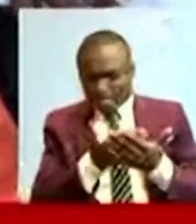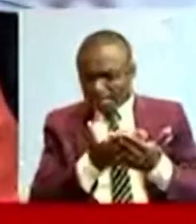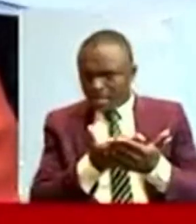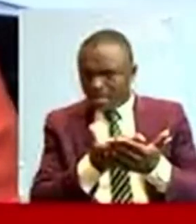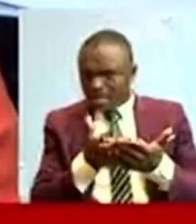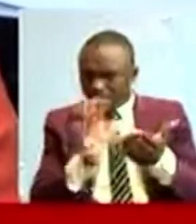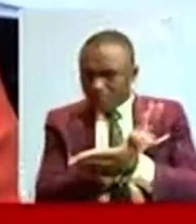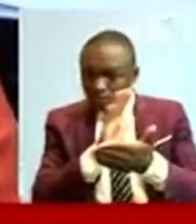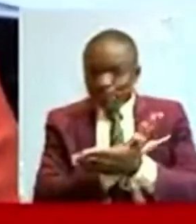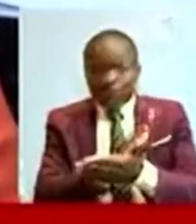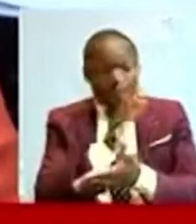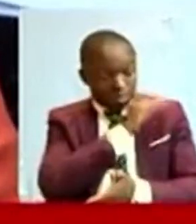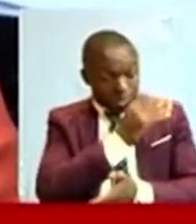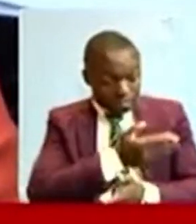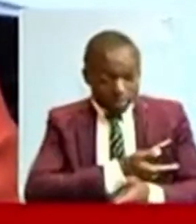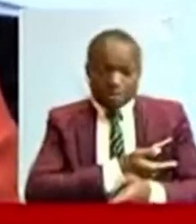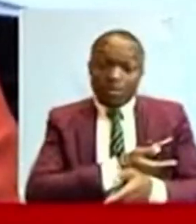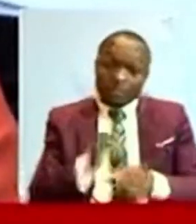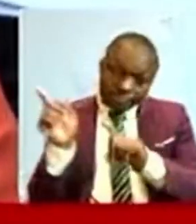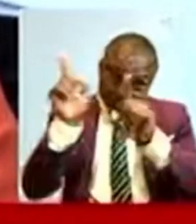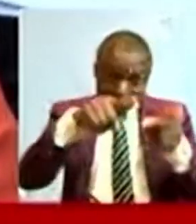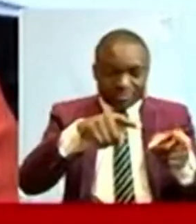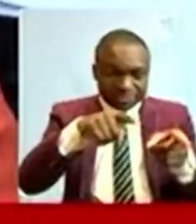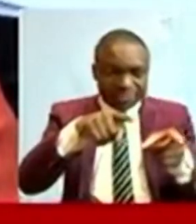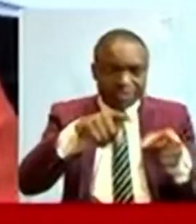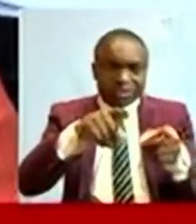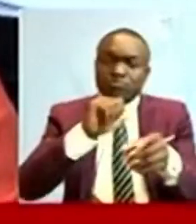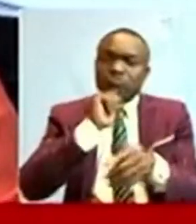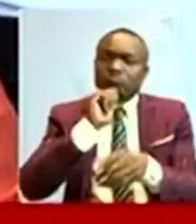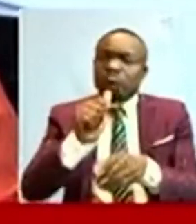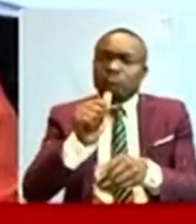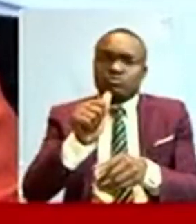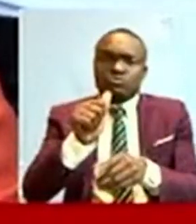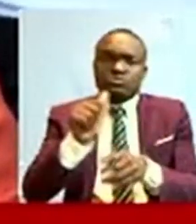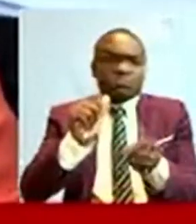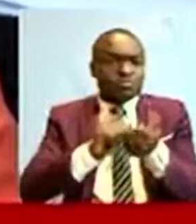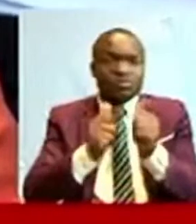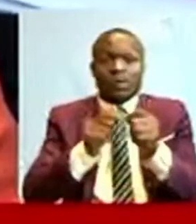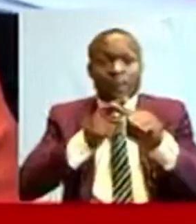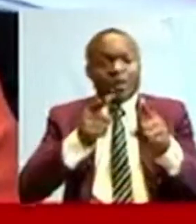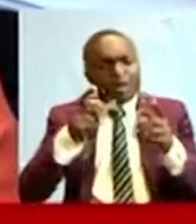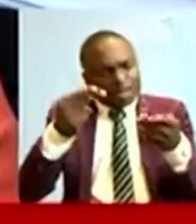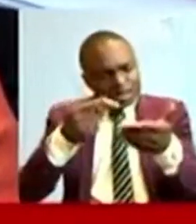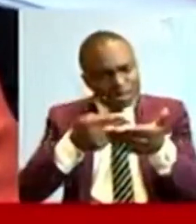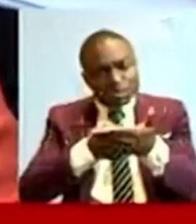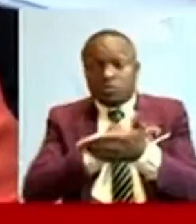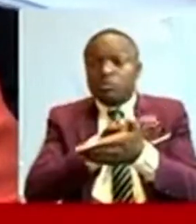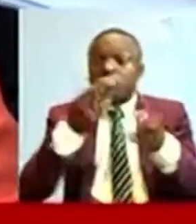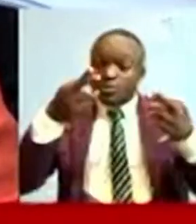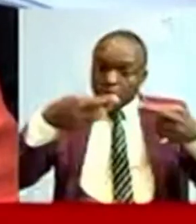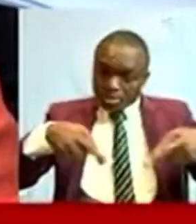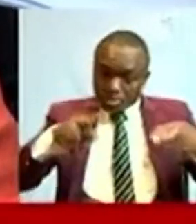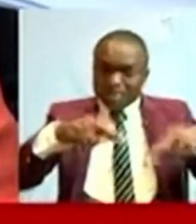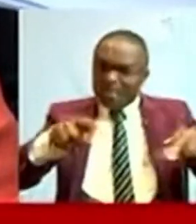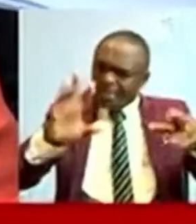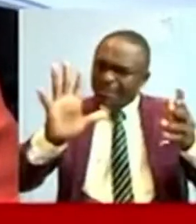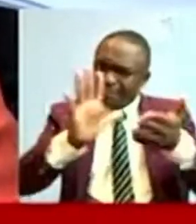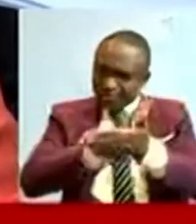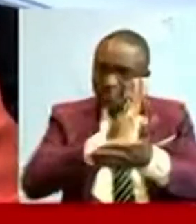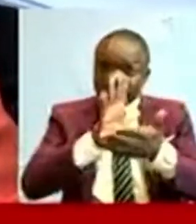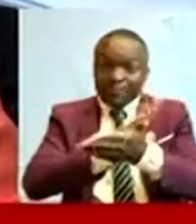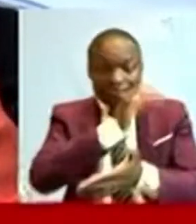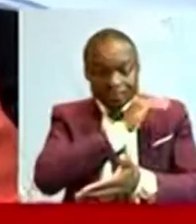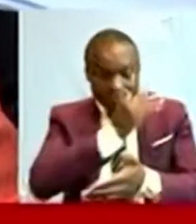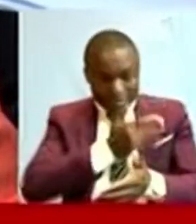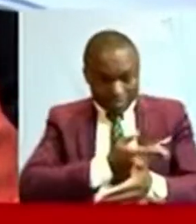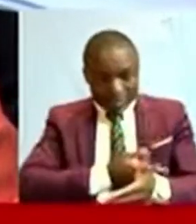It didn't matter what time they came during their pregnancy. But with new research, it has shown that the earlier the woman books for antenatal and starts